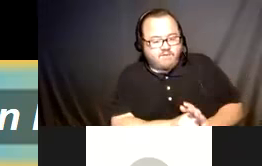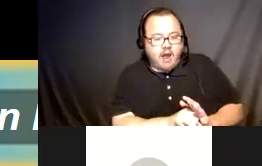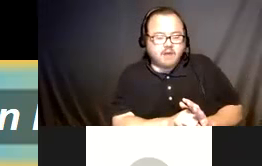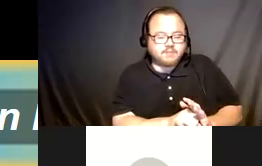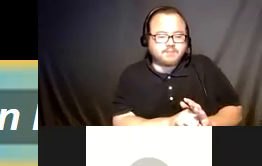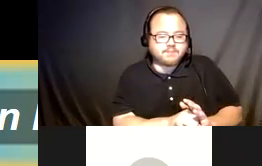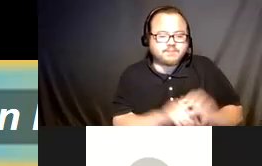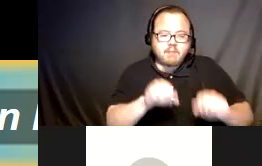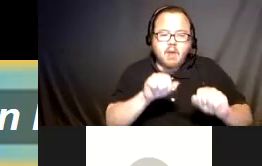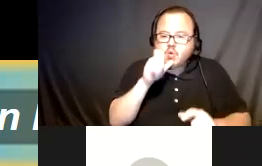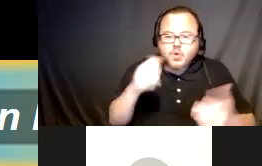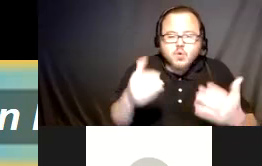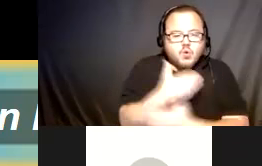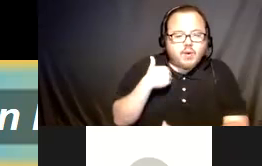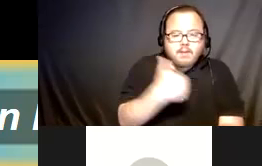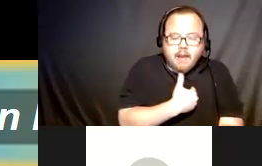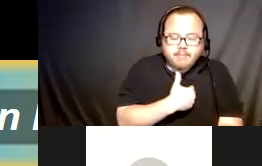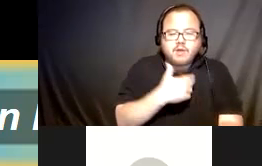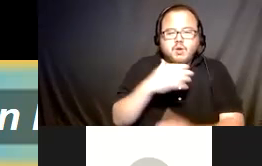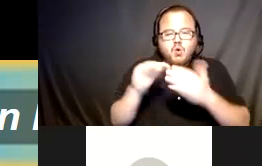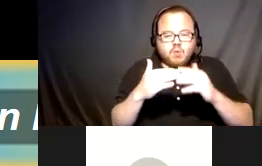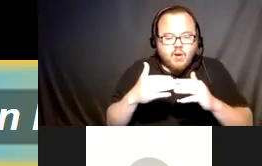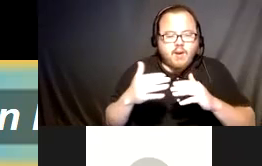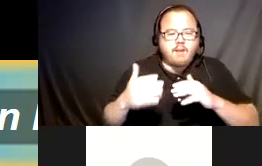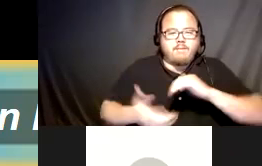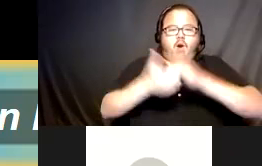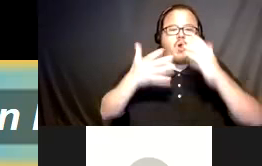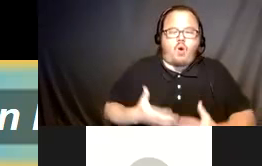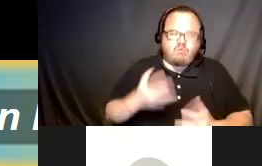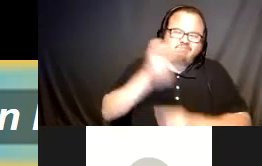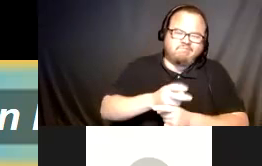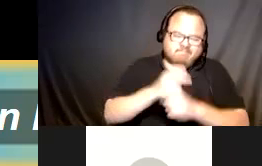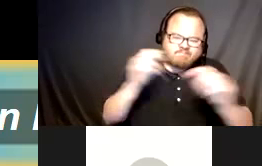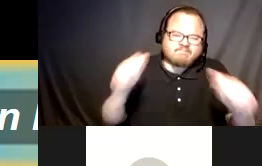potential new members and community partners, and